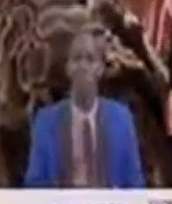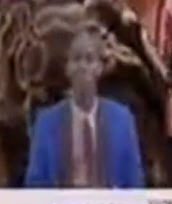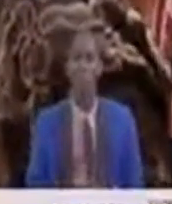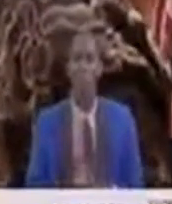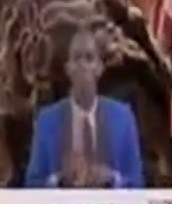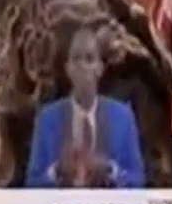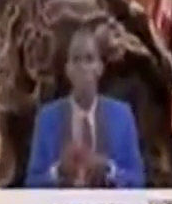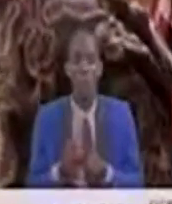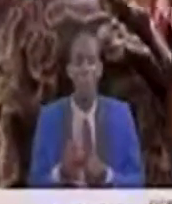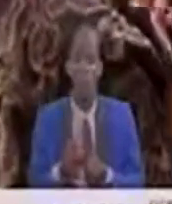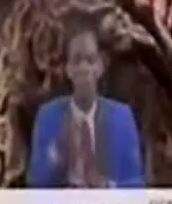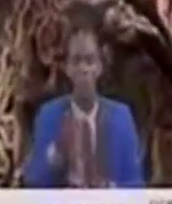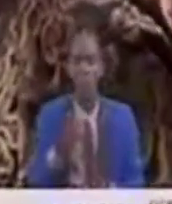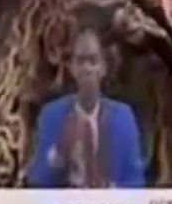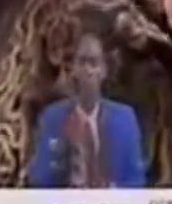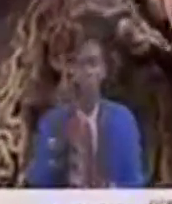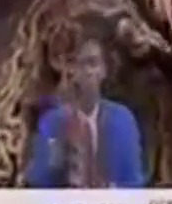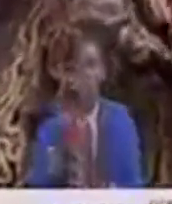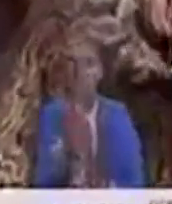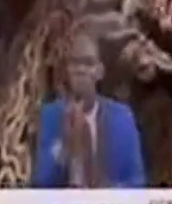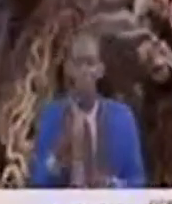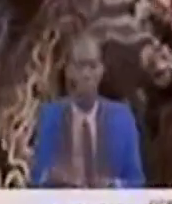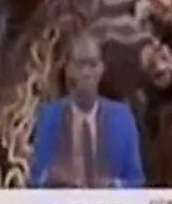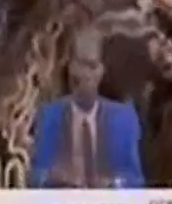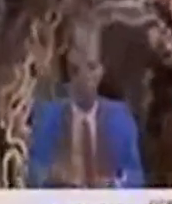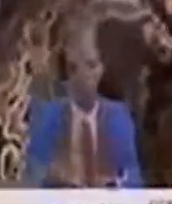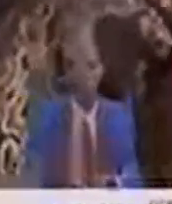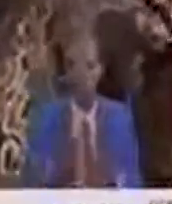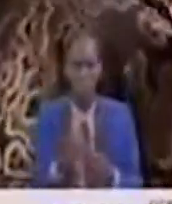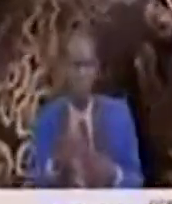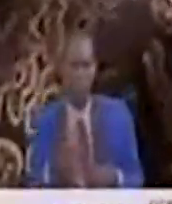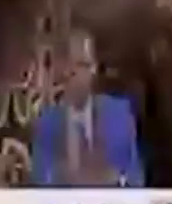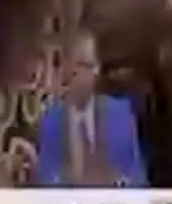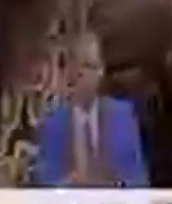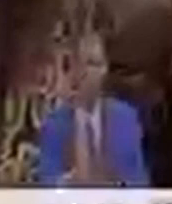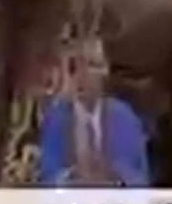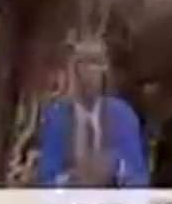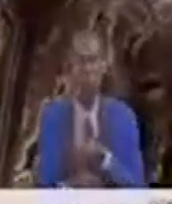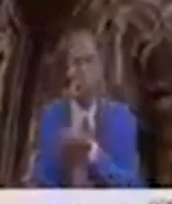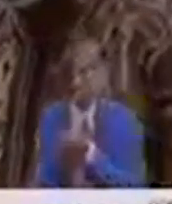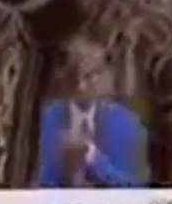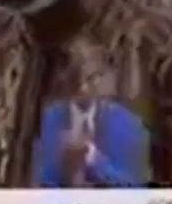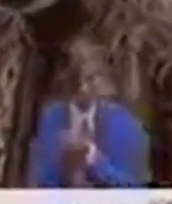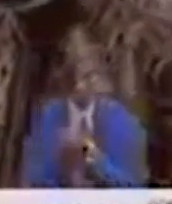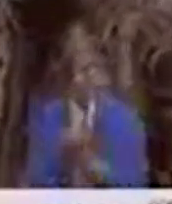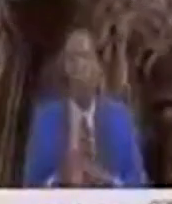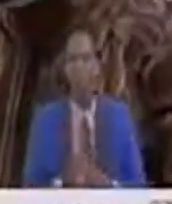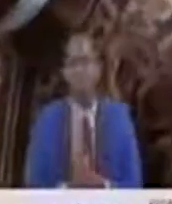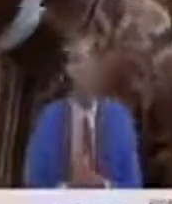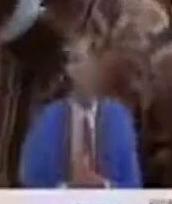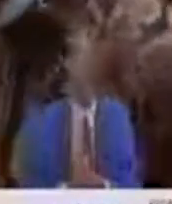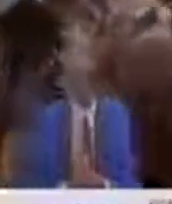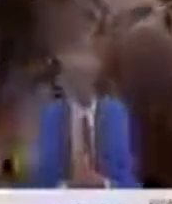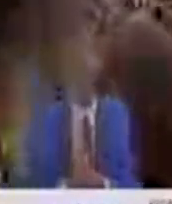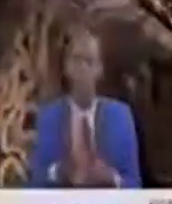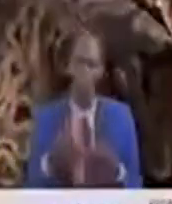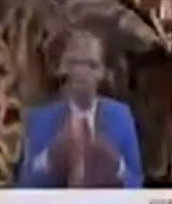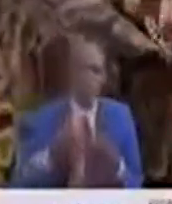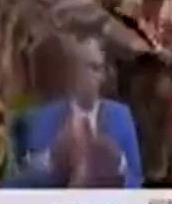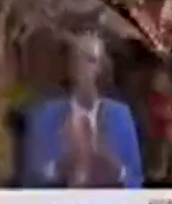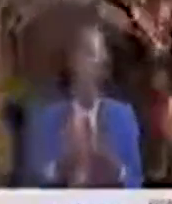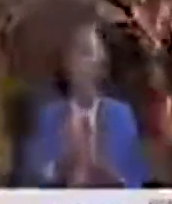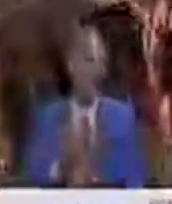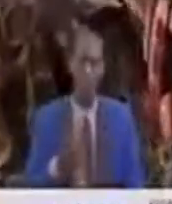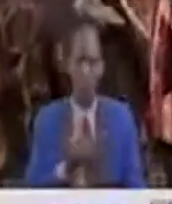But you will not go in the direction of temptation. Lead us not